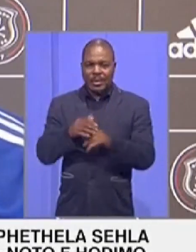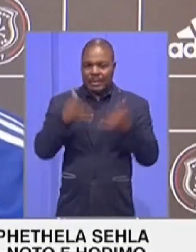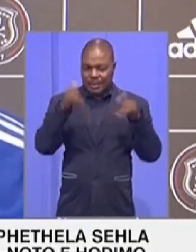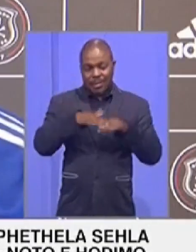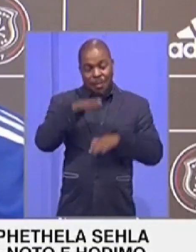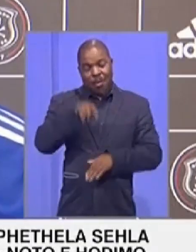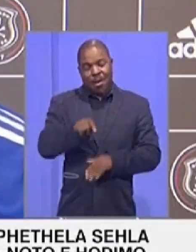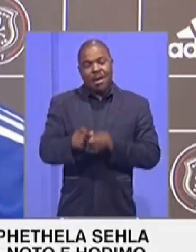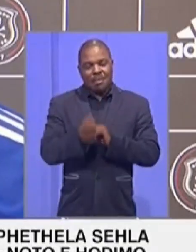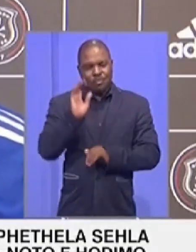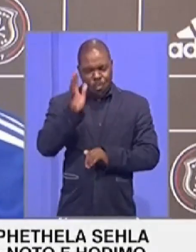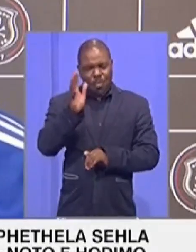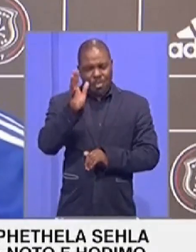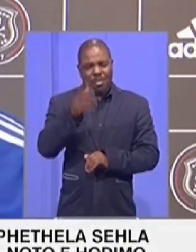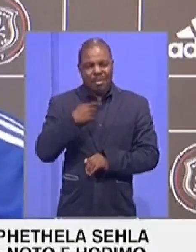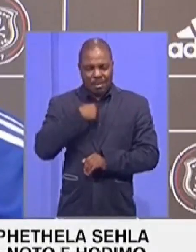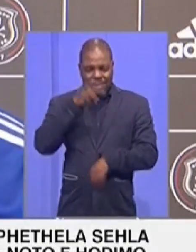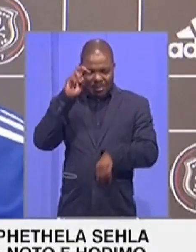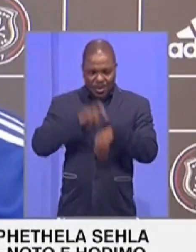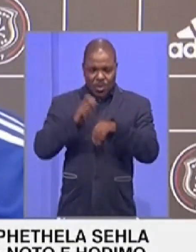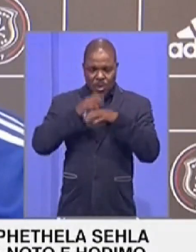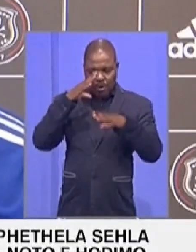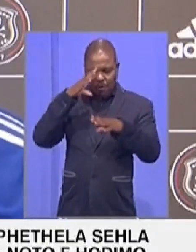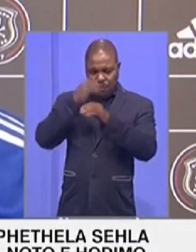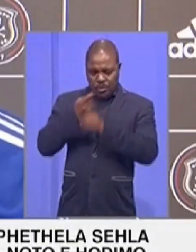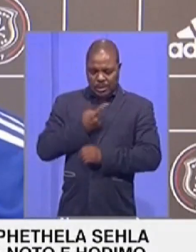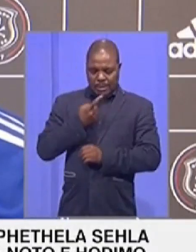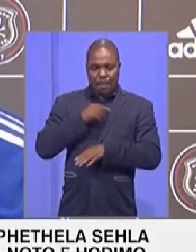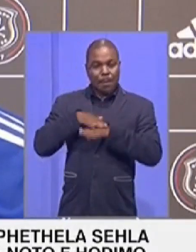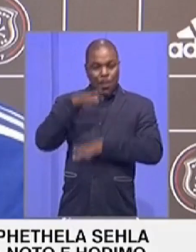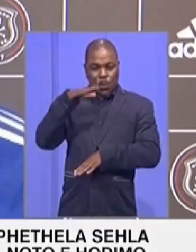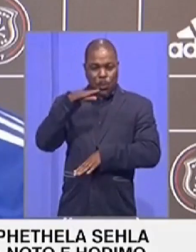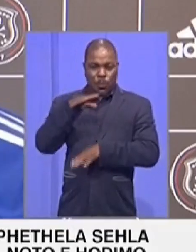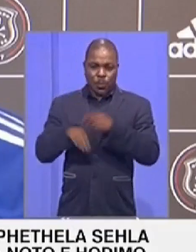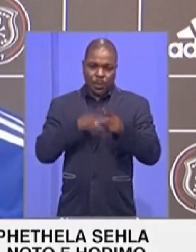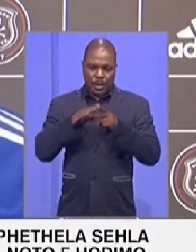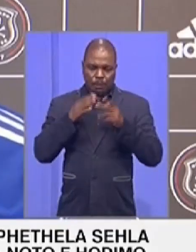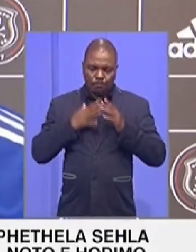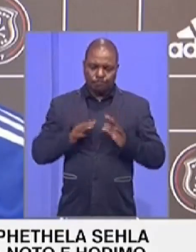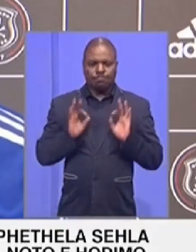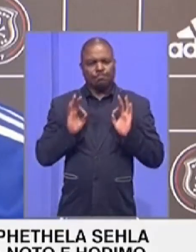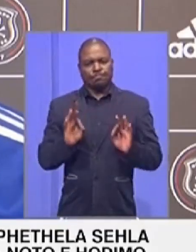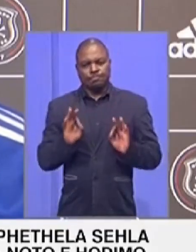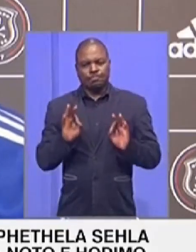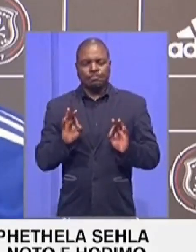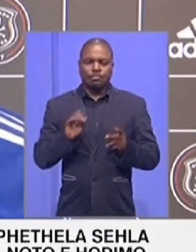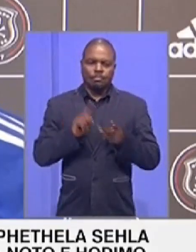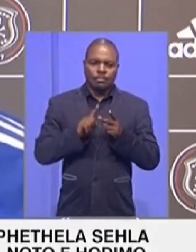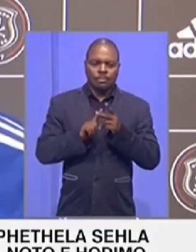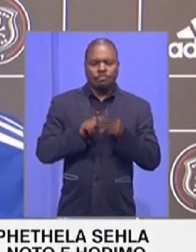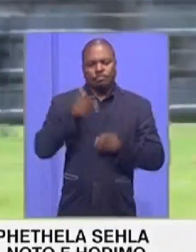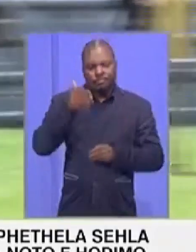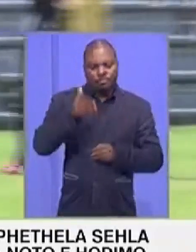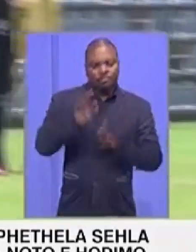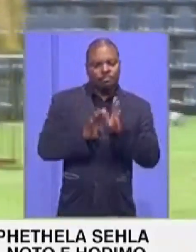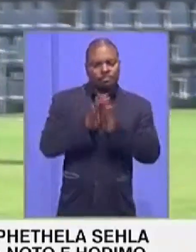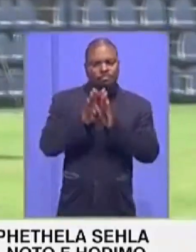come. I just need to focus on myself and the fitness, and improving each and every